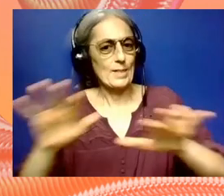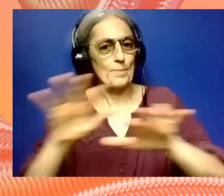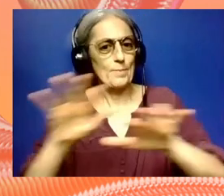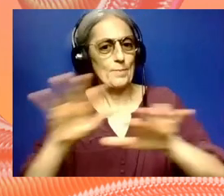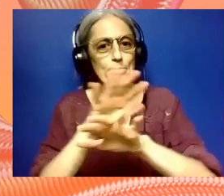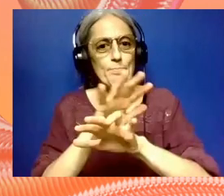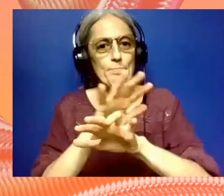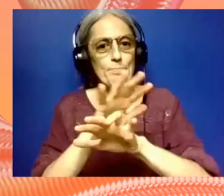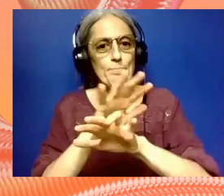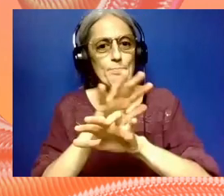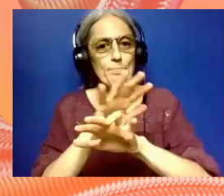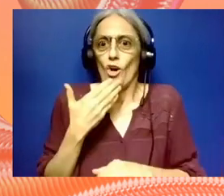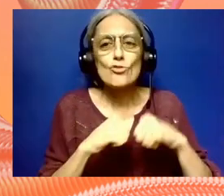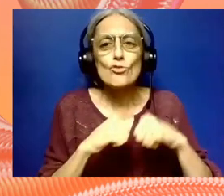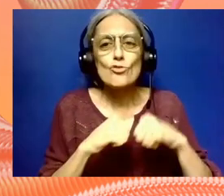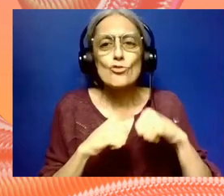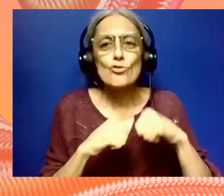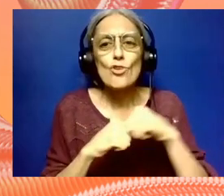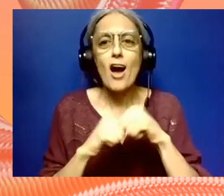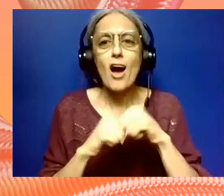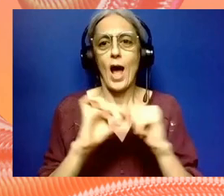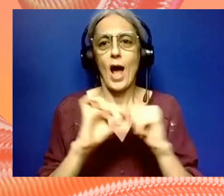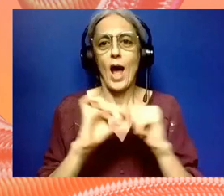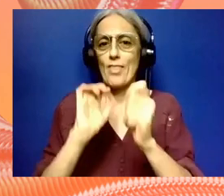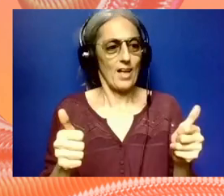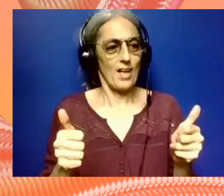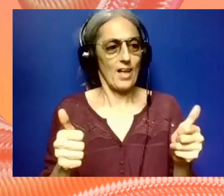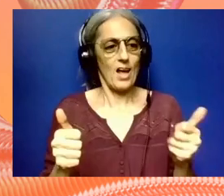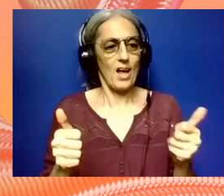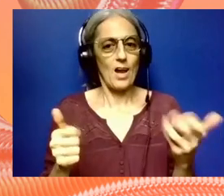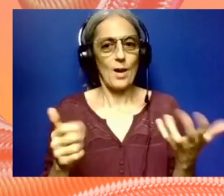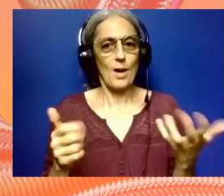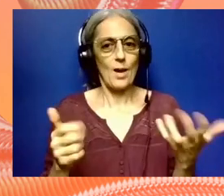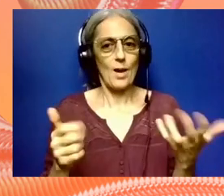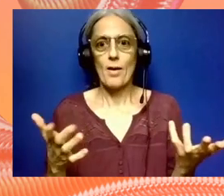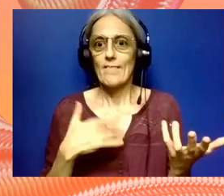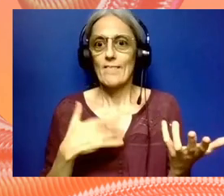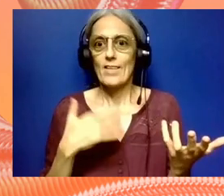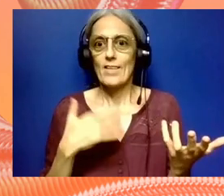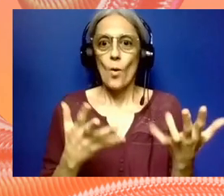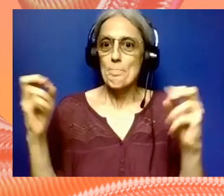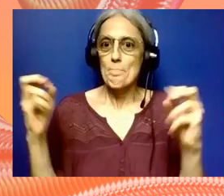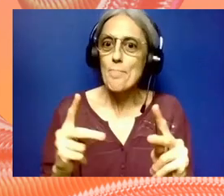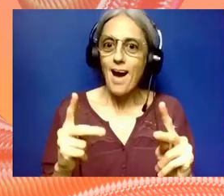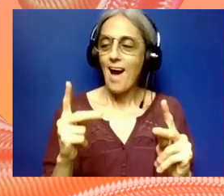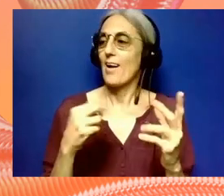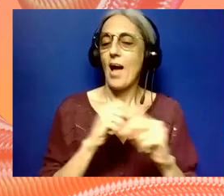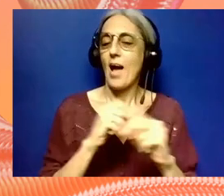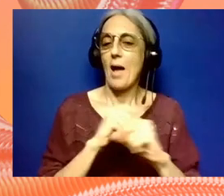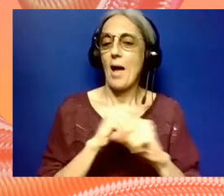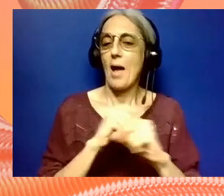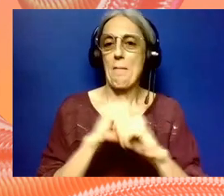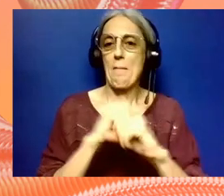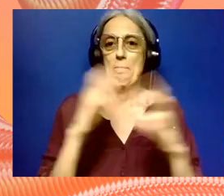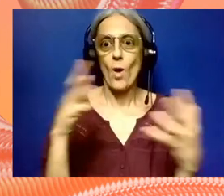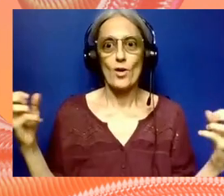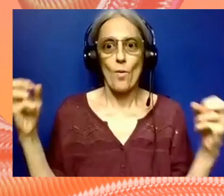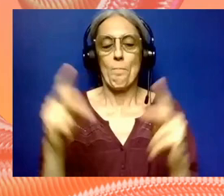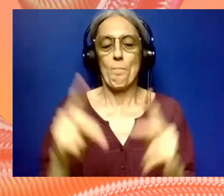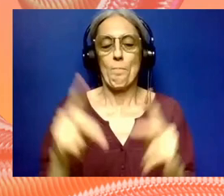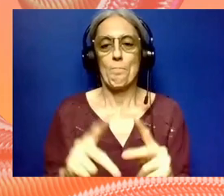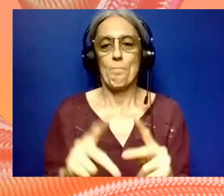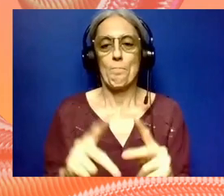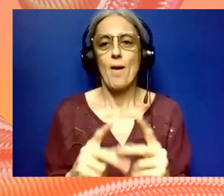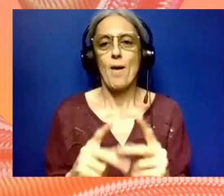so inviting. There's so much love here. Yeah. So there was so much